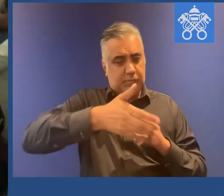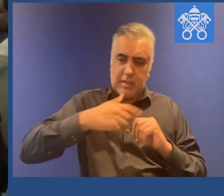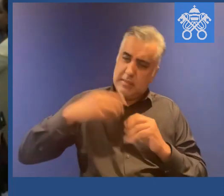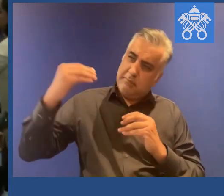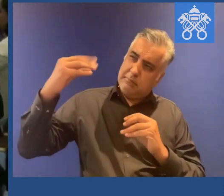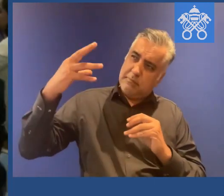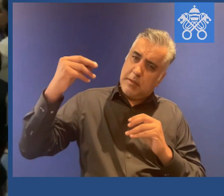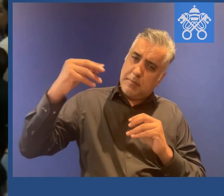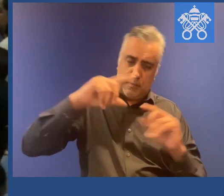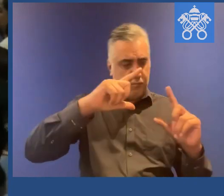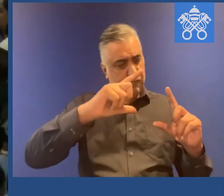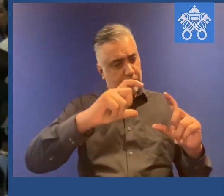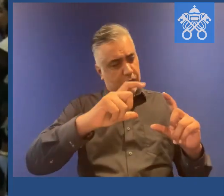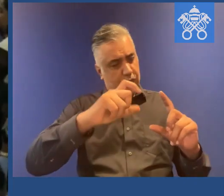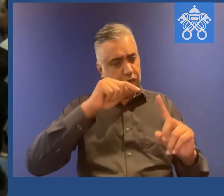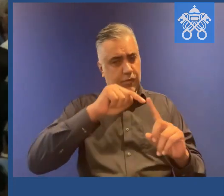picture.